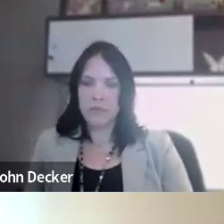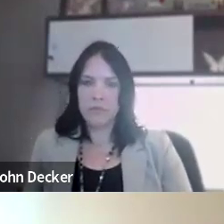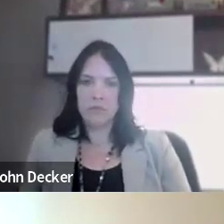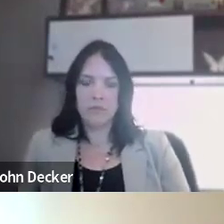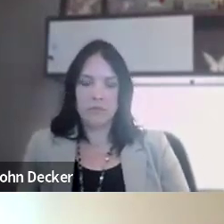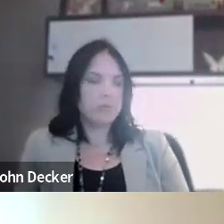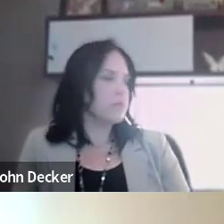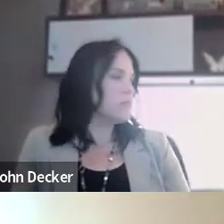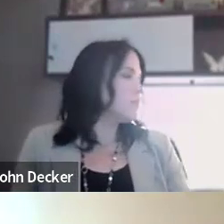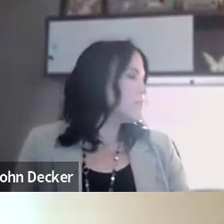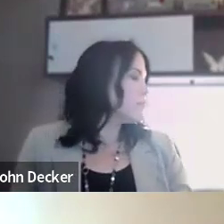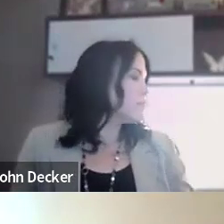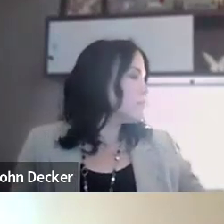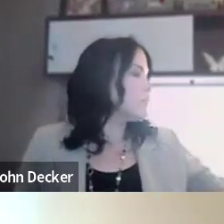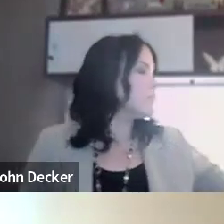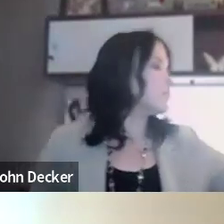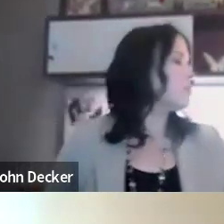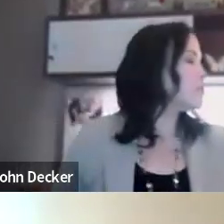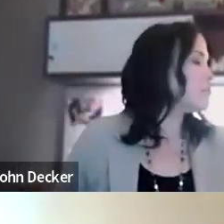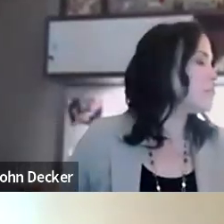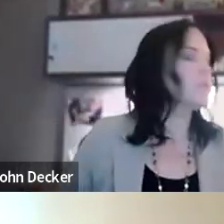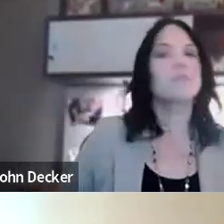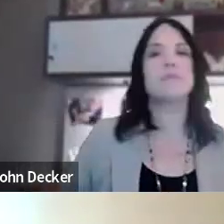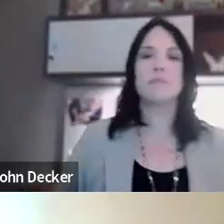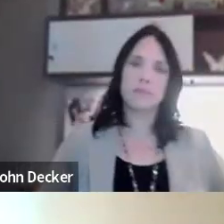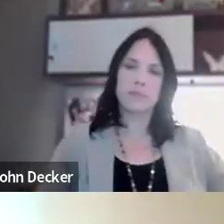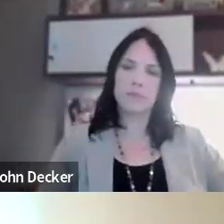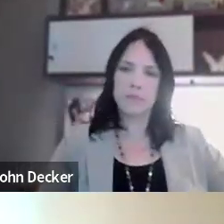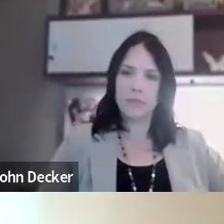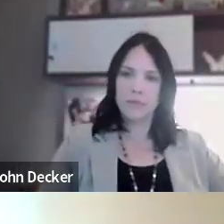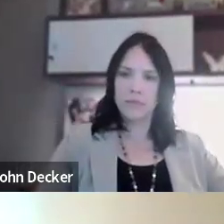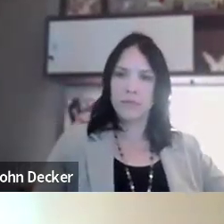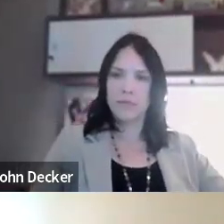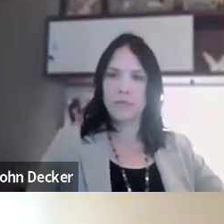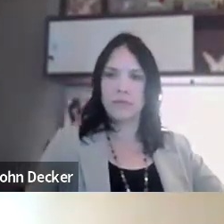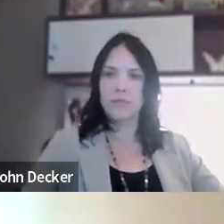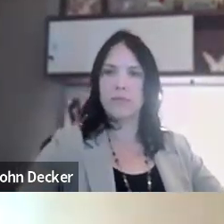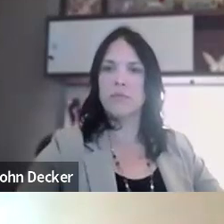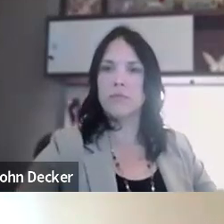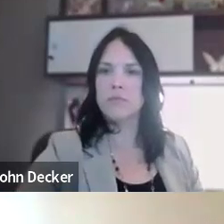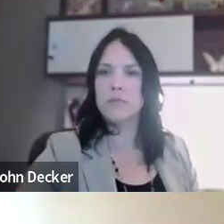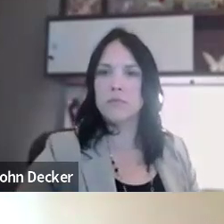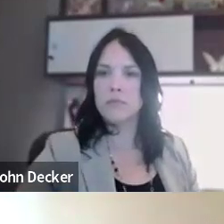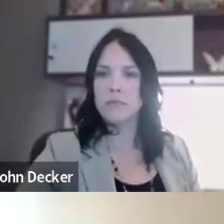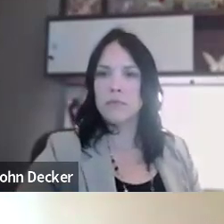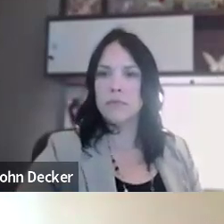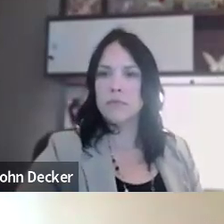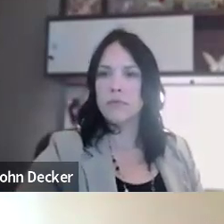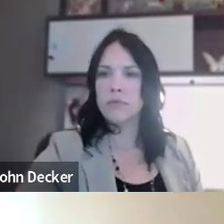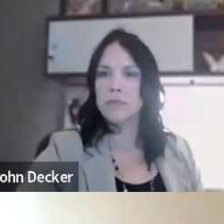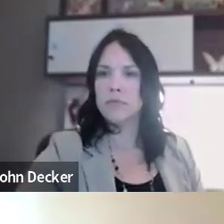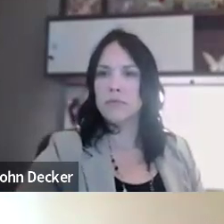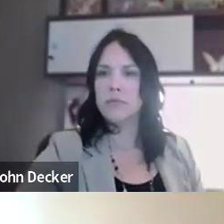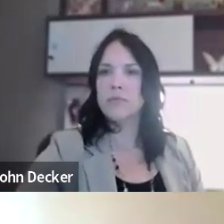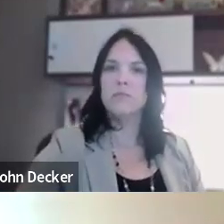next Friday. So you guys have a full week. We ask that you send in those grant proposals to our email, which we can